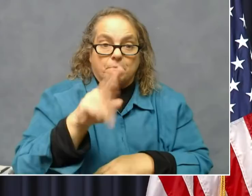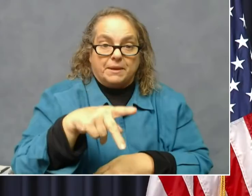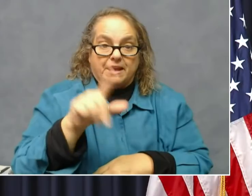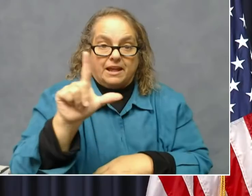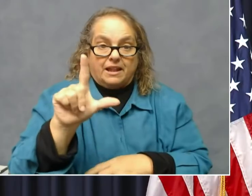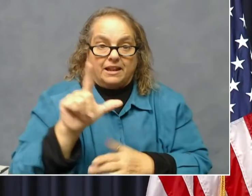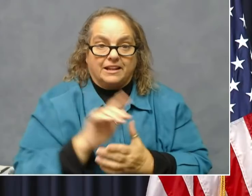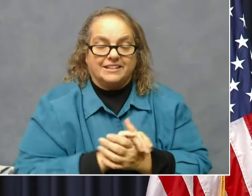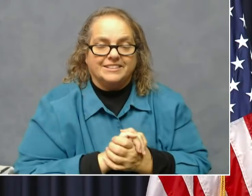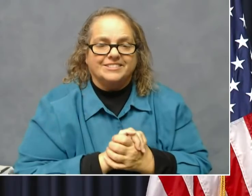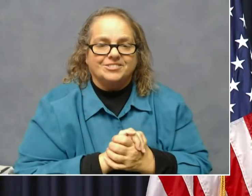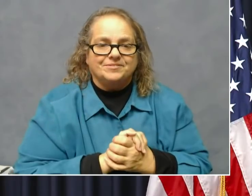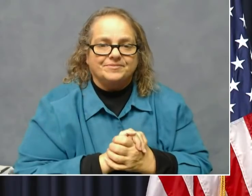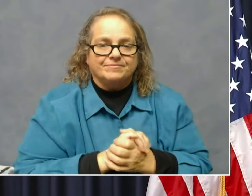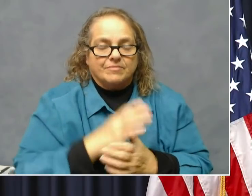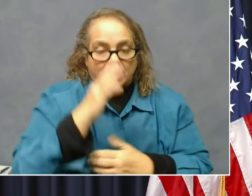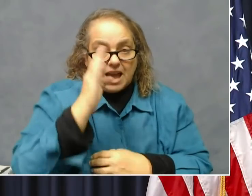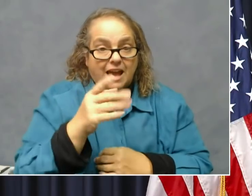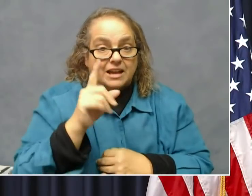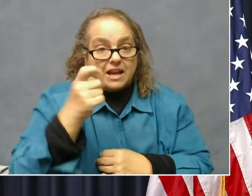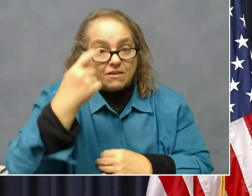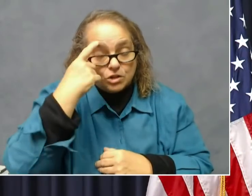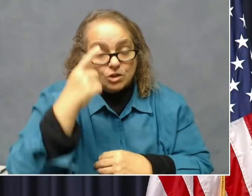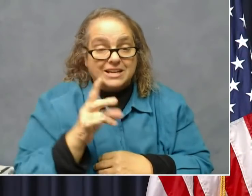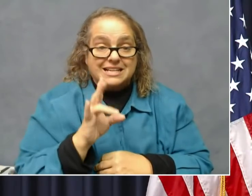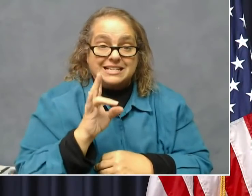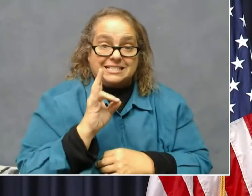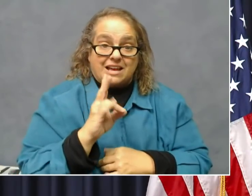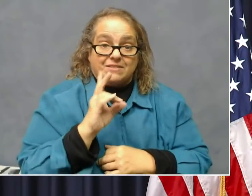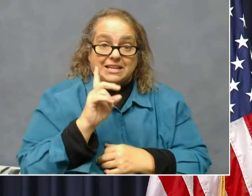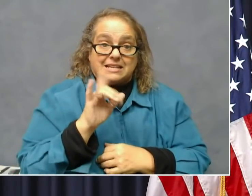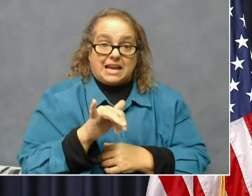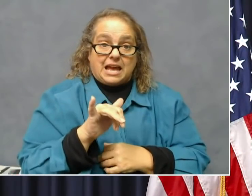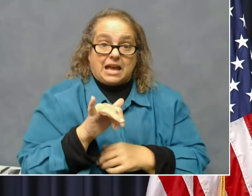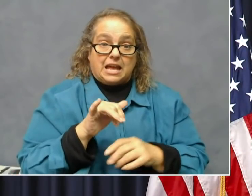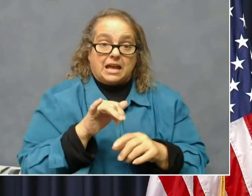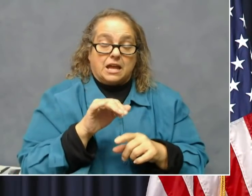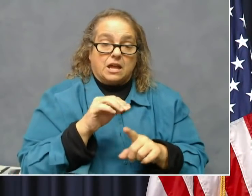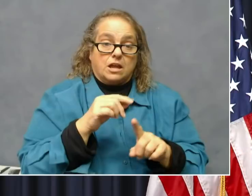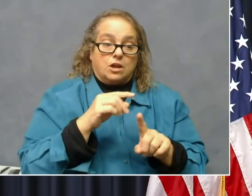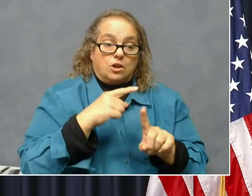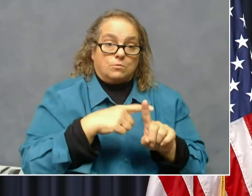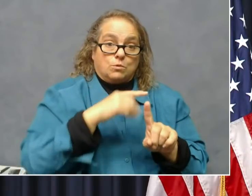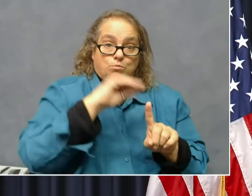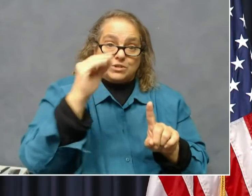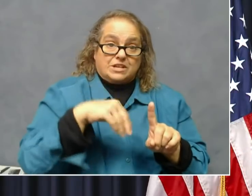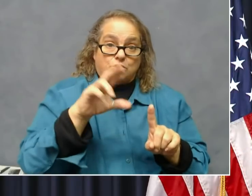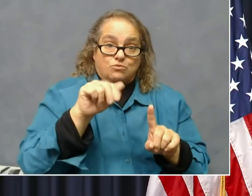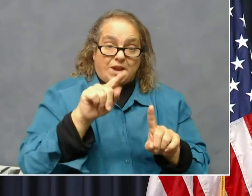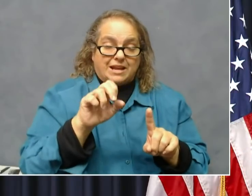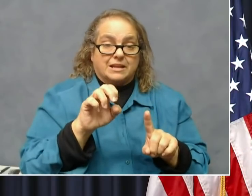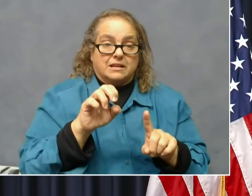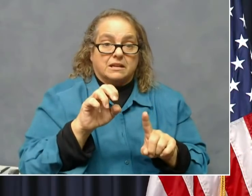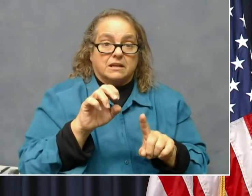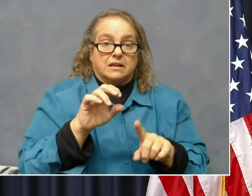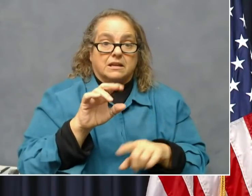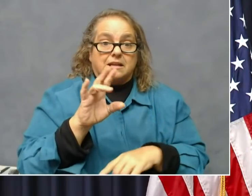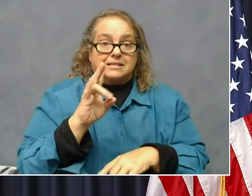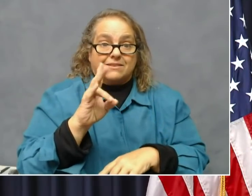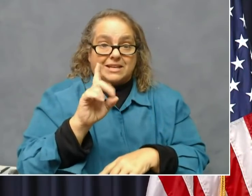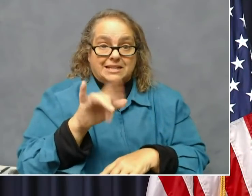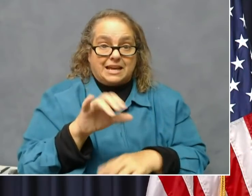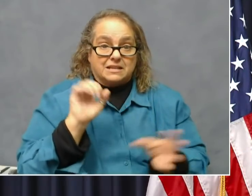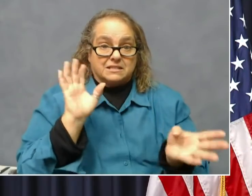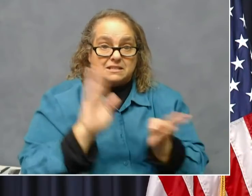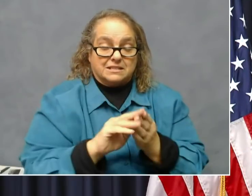Hi, Governor. The 7-day positivity rate our team has calculated is around 16%. The rate of around